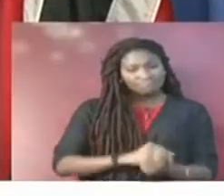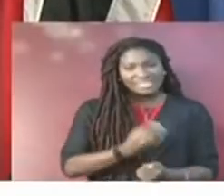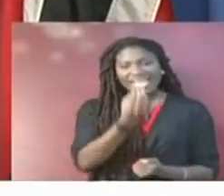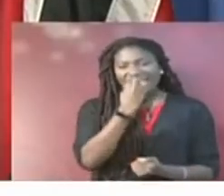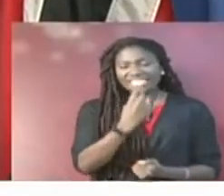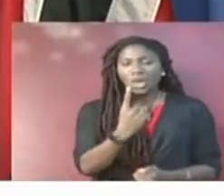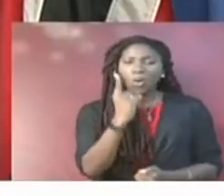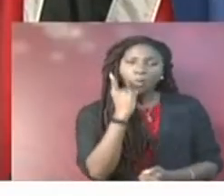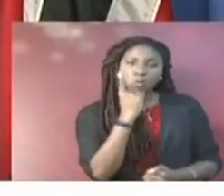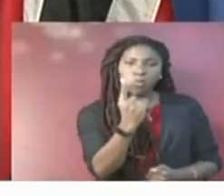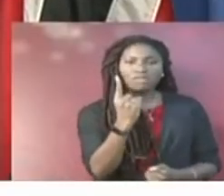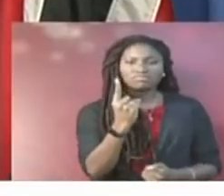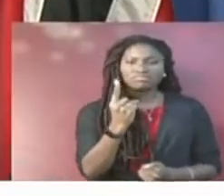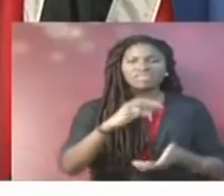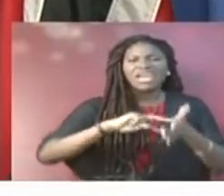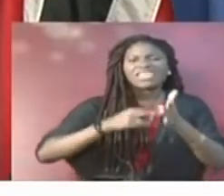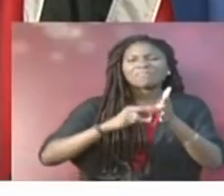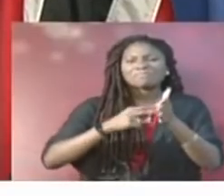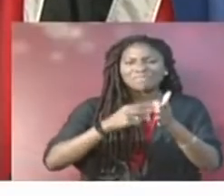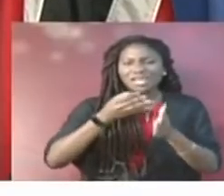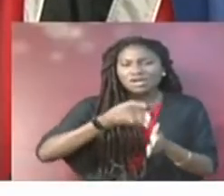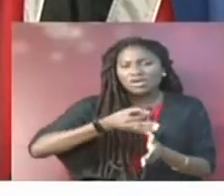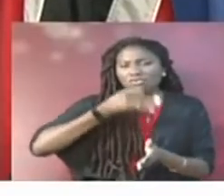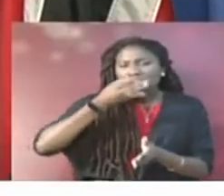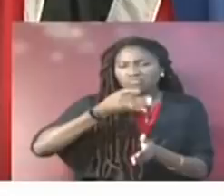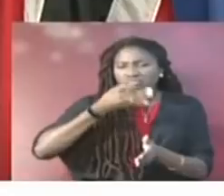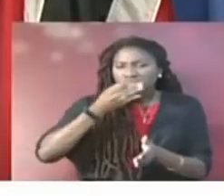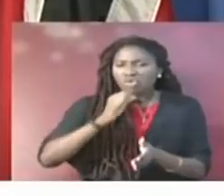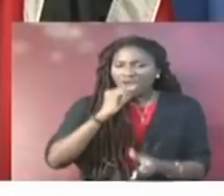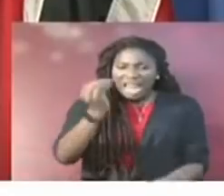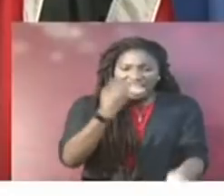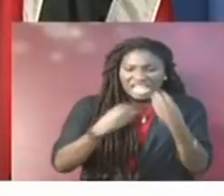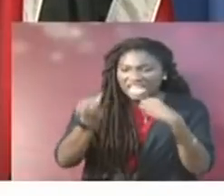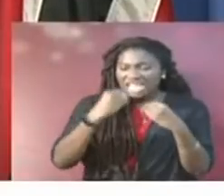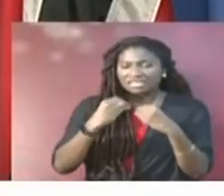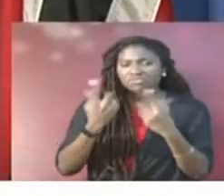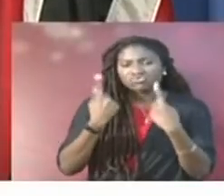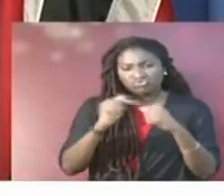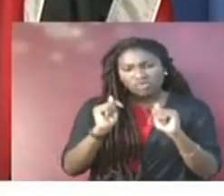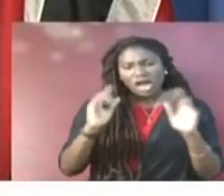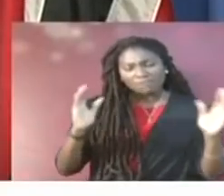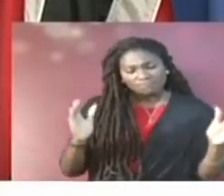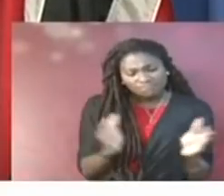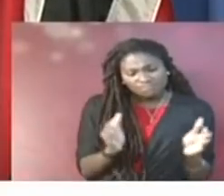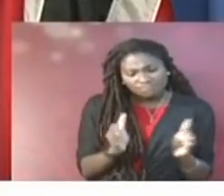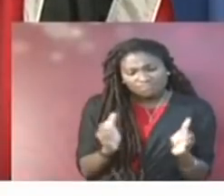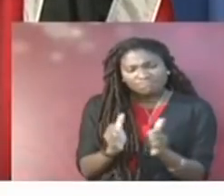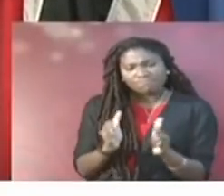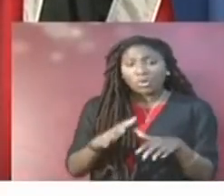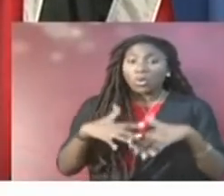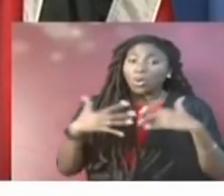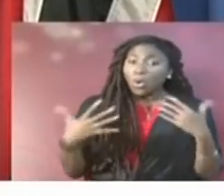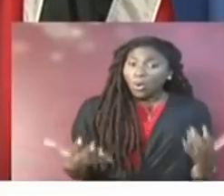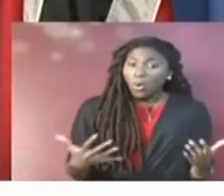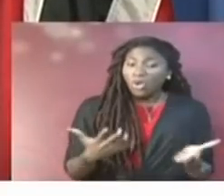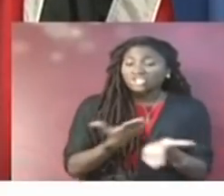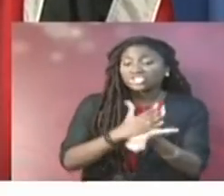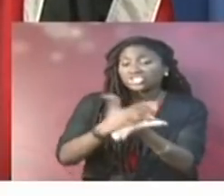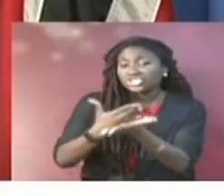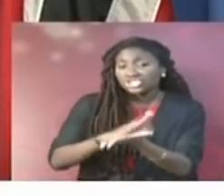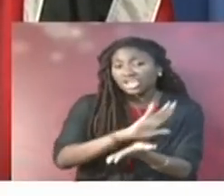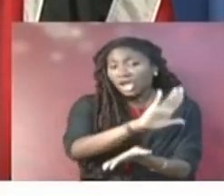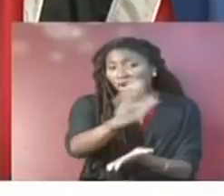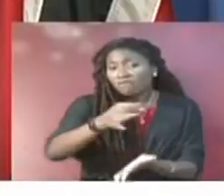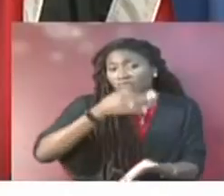reason, either to make it last longer or to share it with somebody else. Ladies and